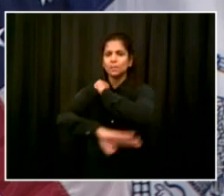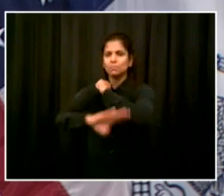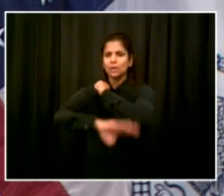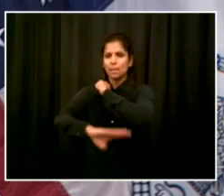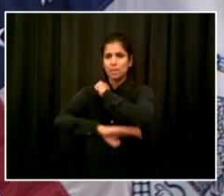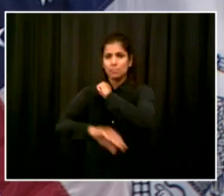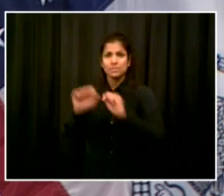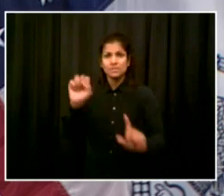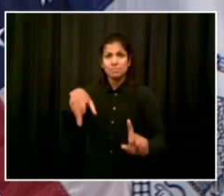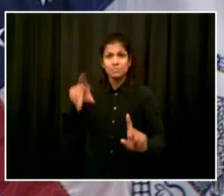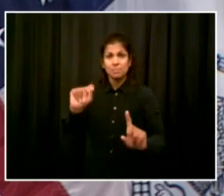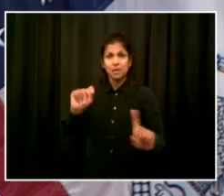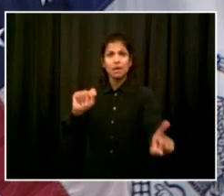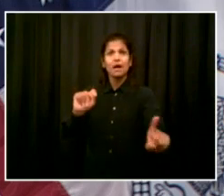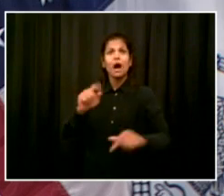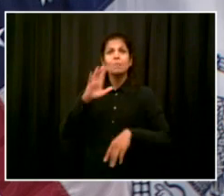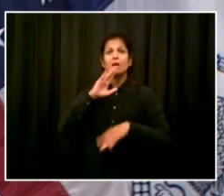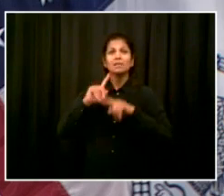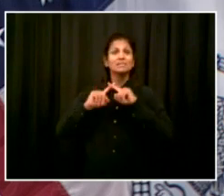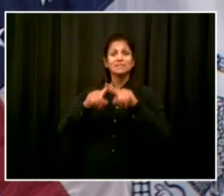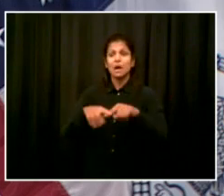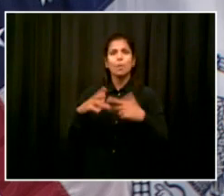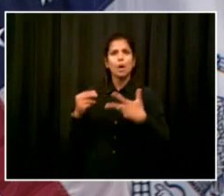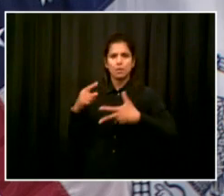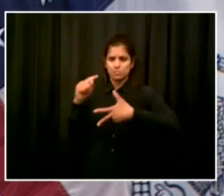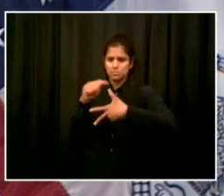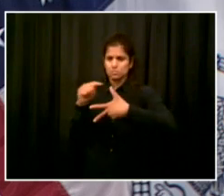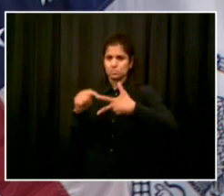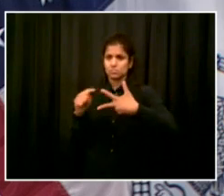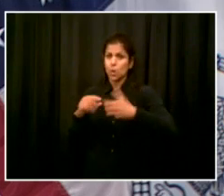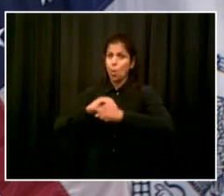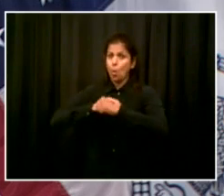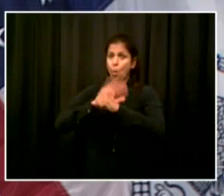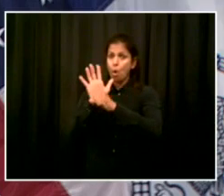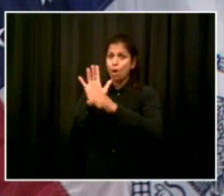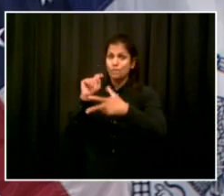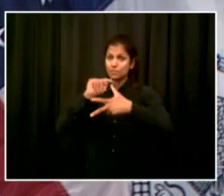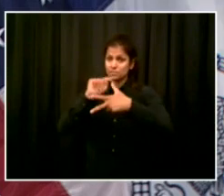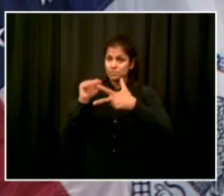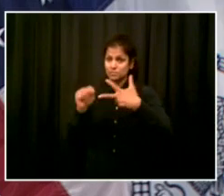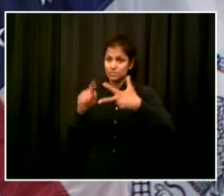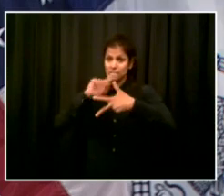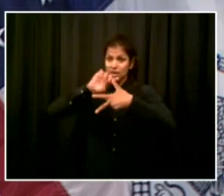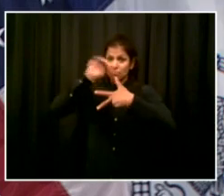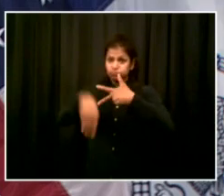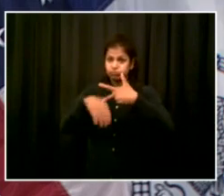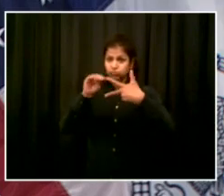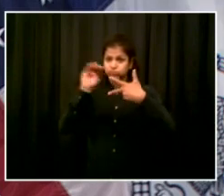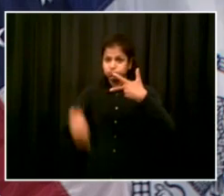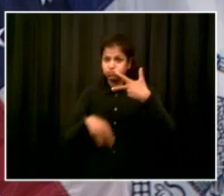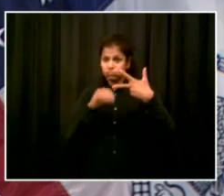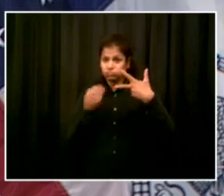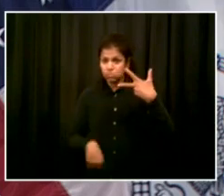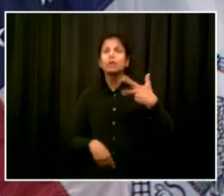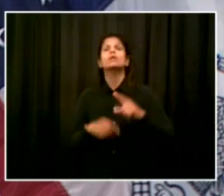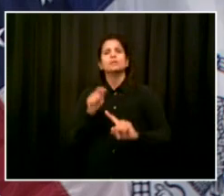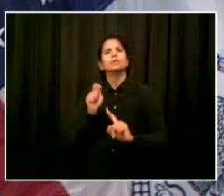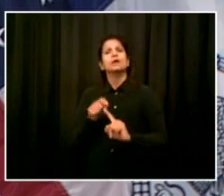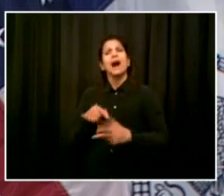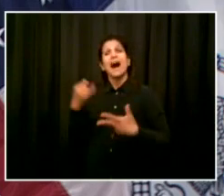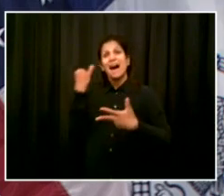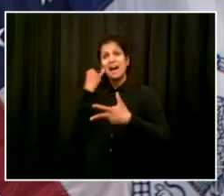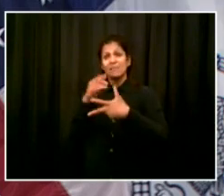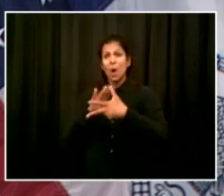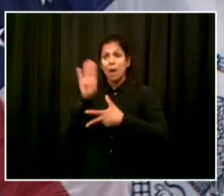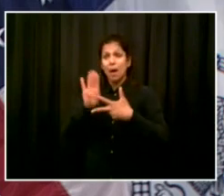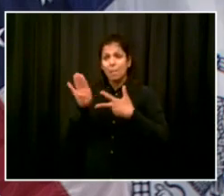will. But we've been working incessantly with the two main unions of educators and the unions who represent staff. But we